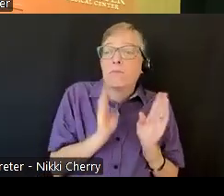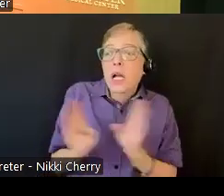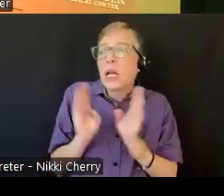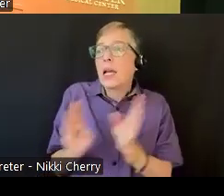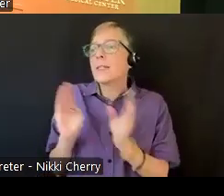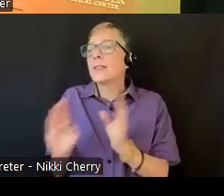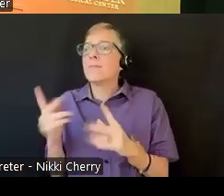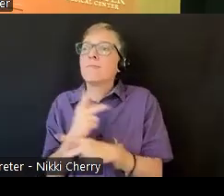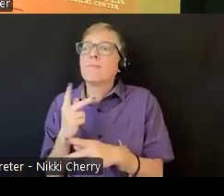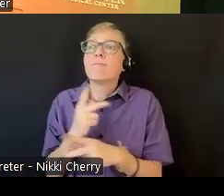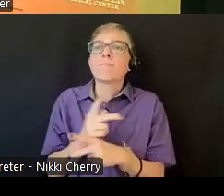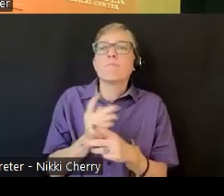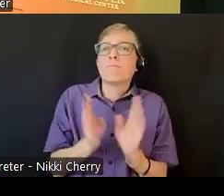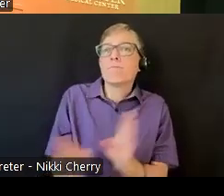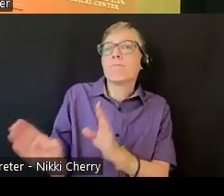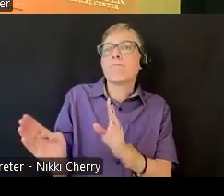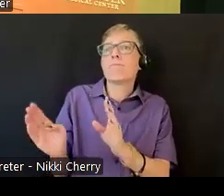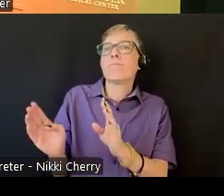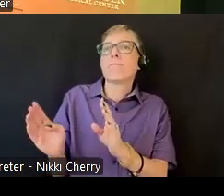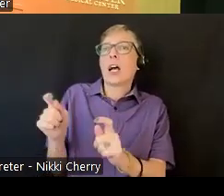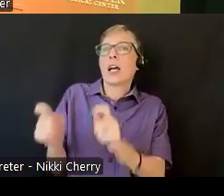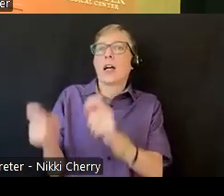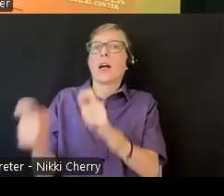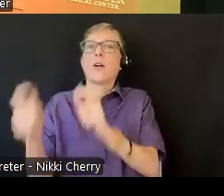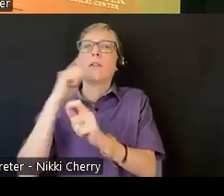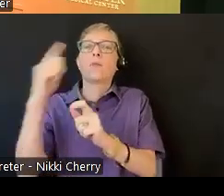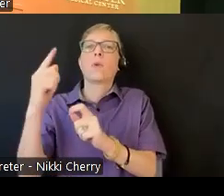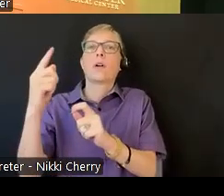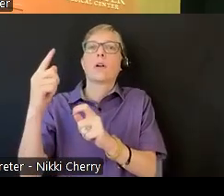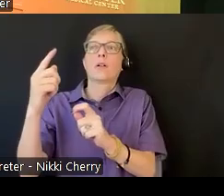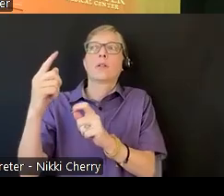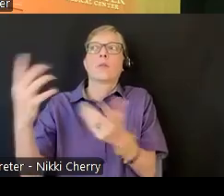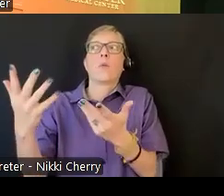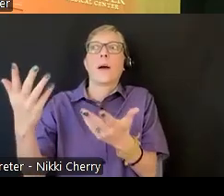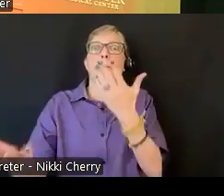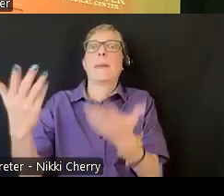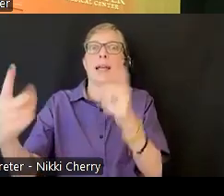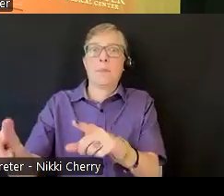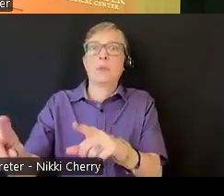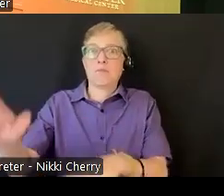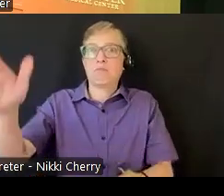the new reality of what might happen.